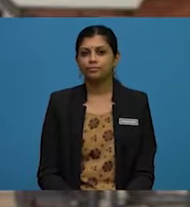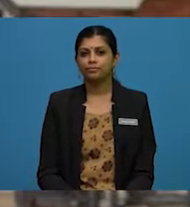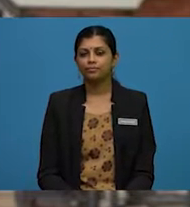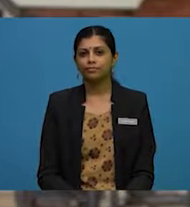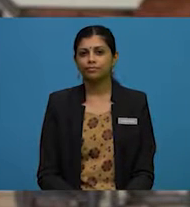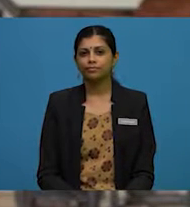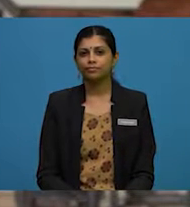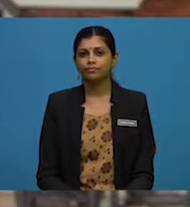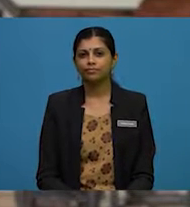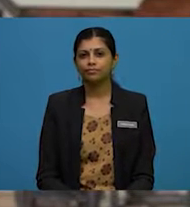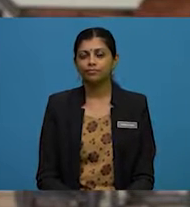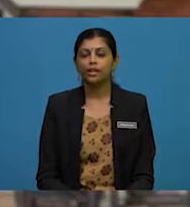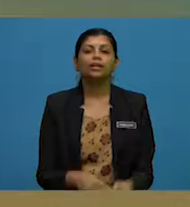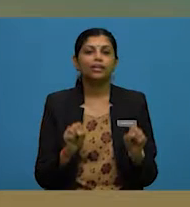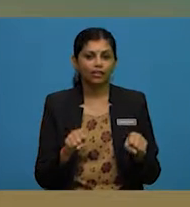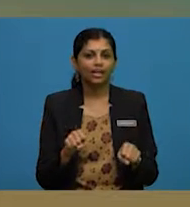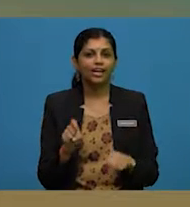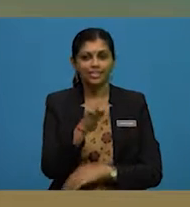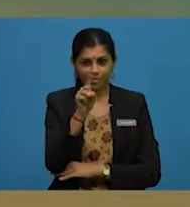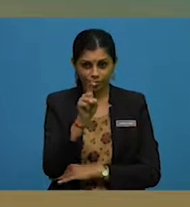Pick your answer for question 2.